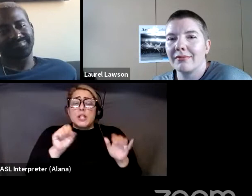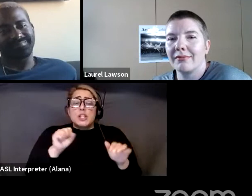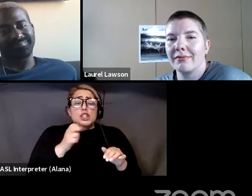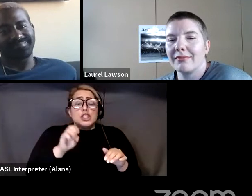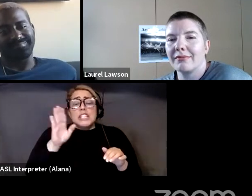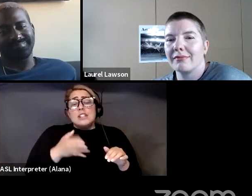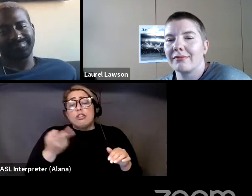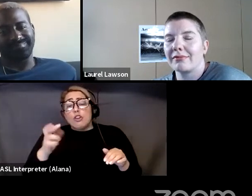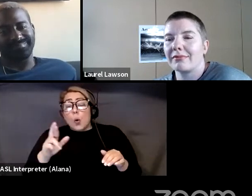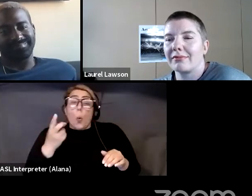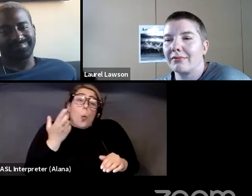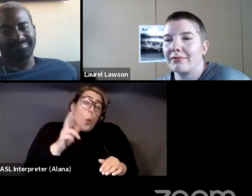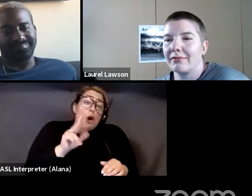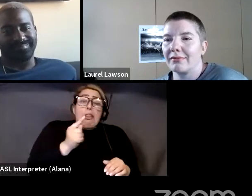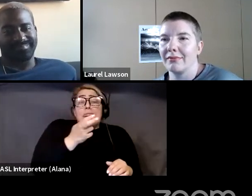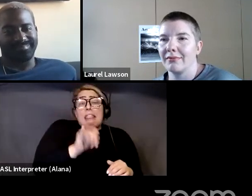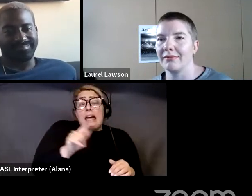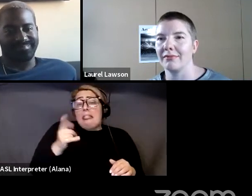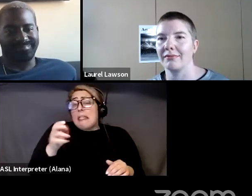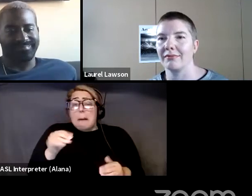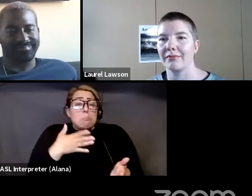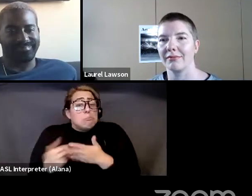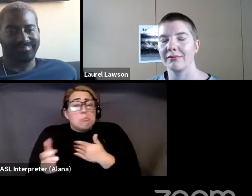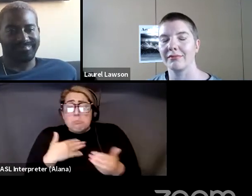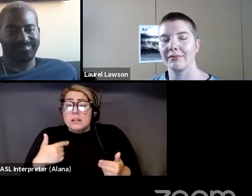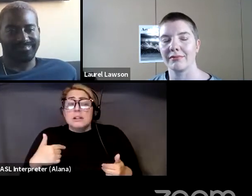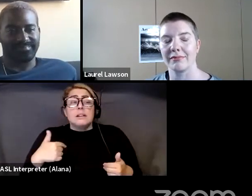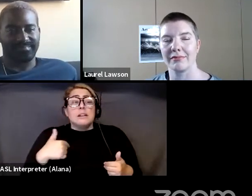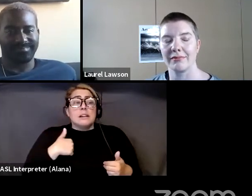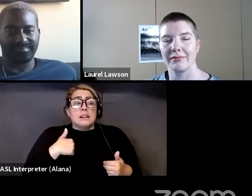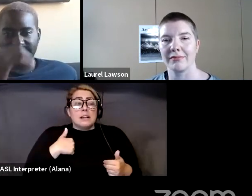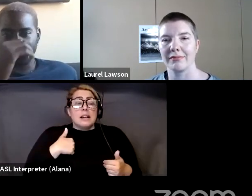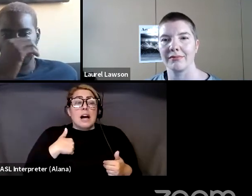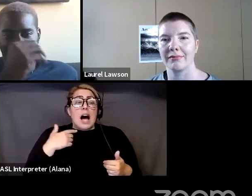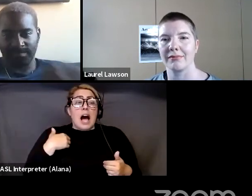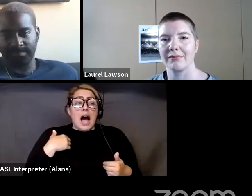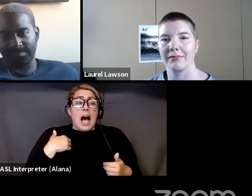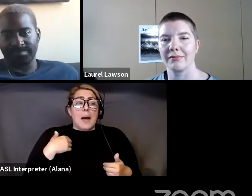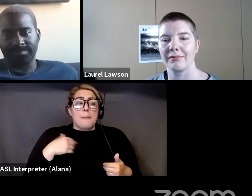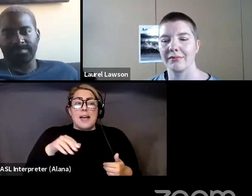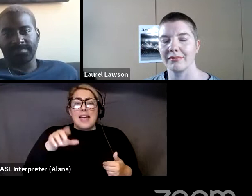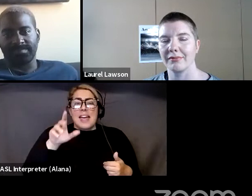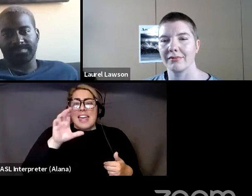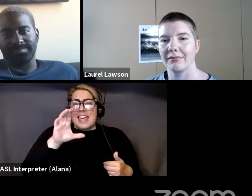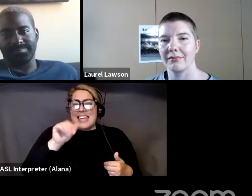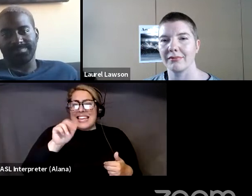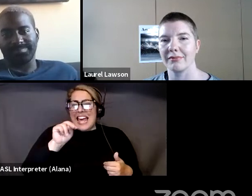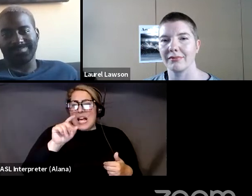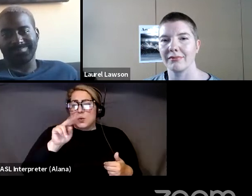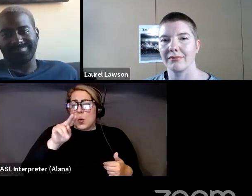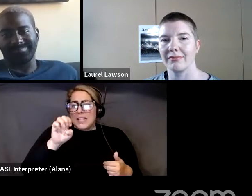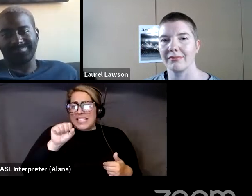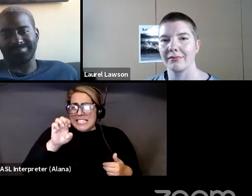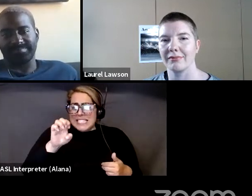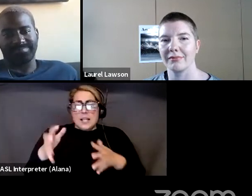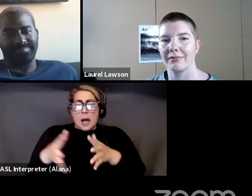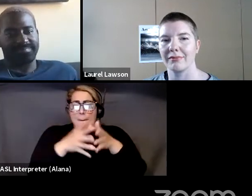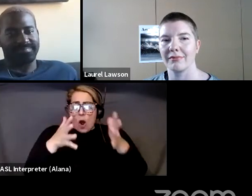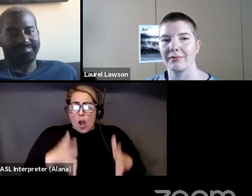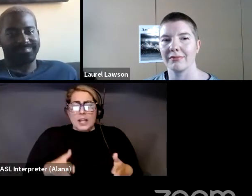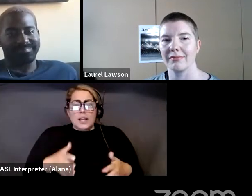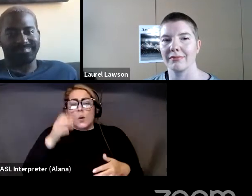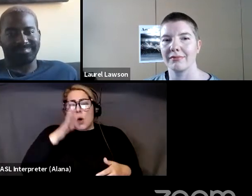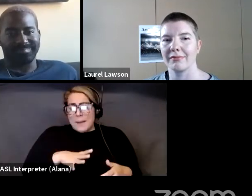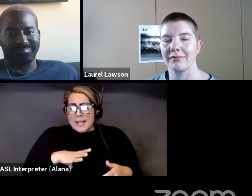pronouns. I'm a Taiwanese American woman. I have on a lavender